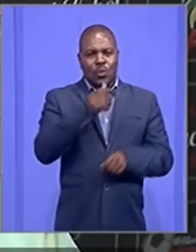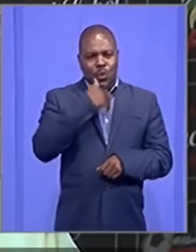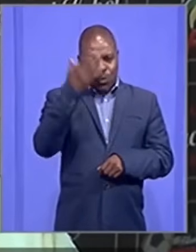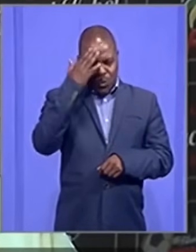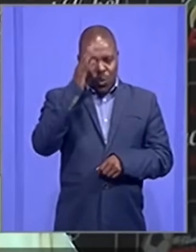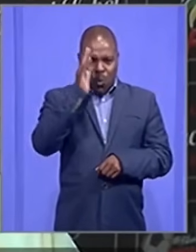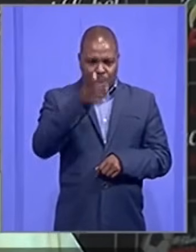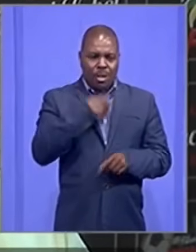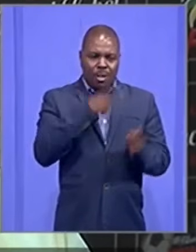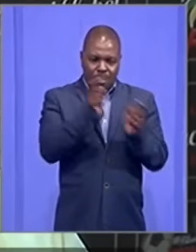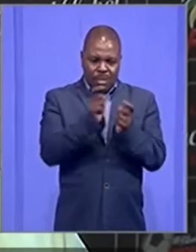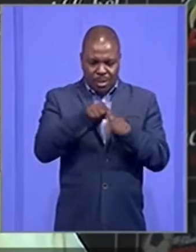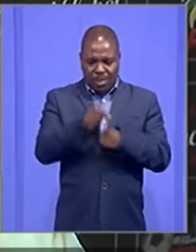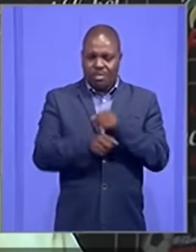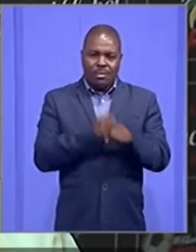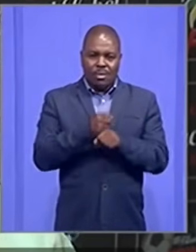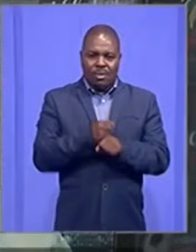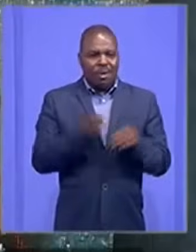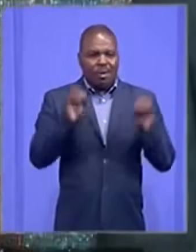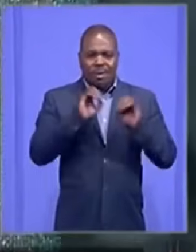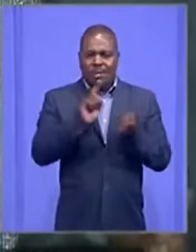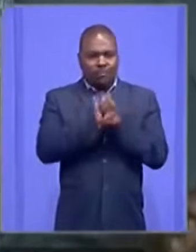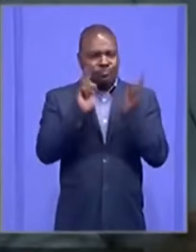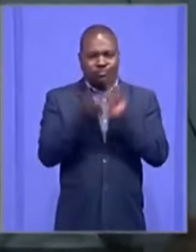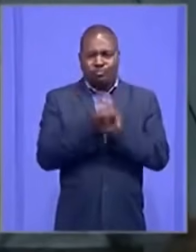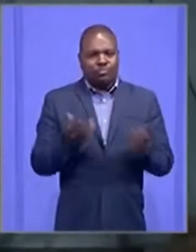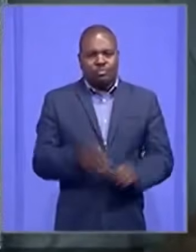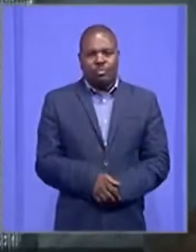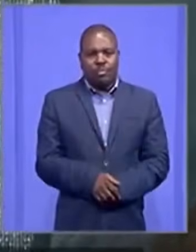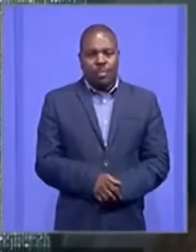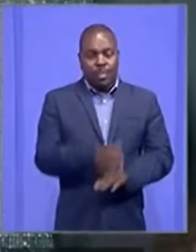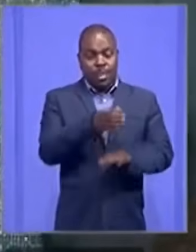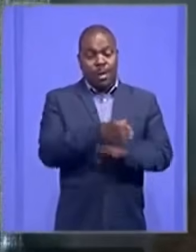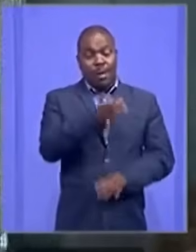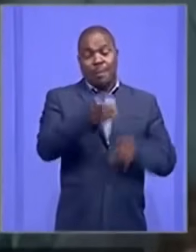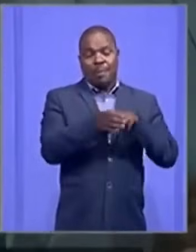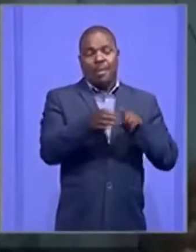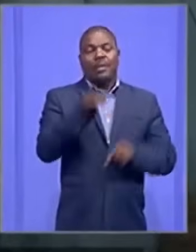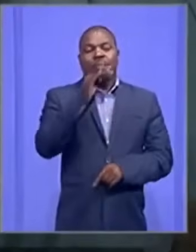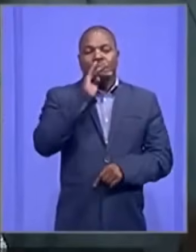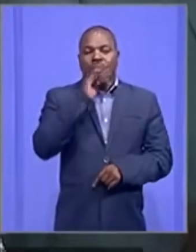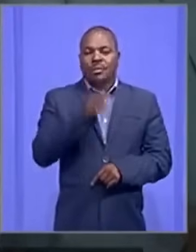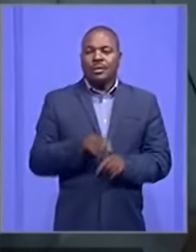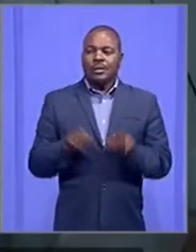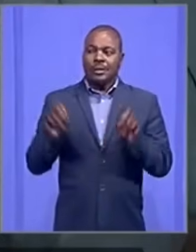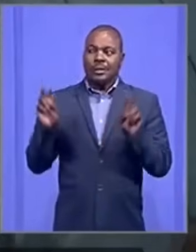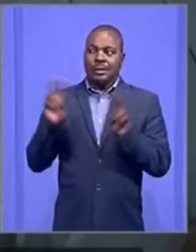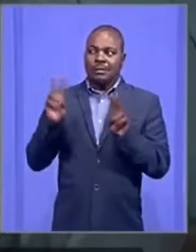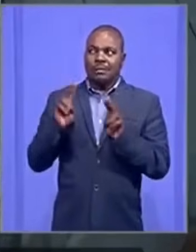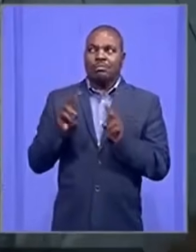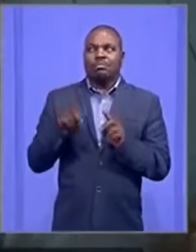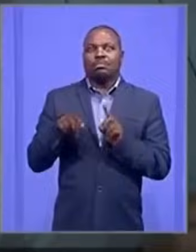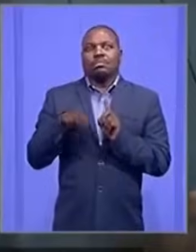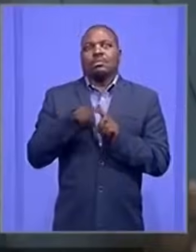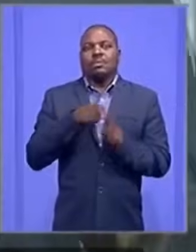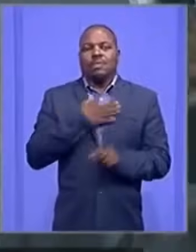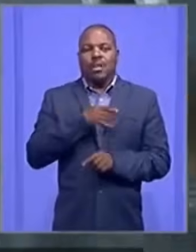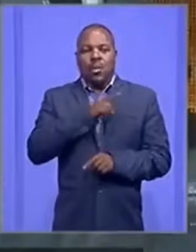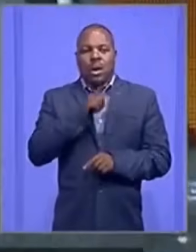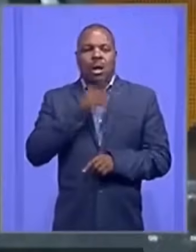playing for this season. And nothing changes. Sibiana se se oketsa tshepo ya Kaizer Chiefs ya go